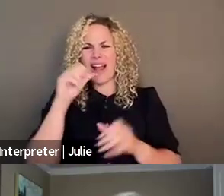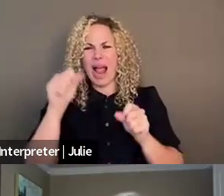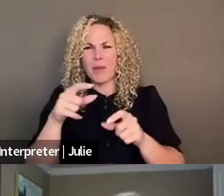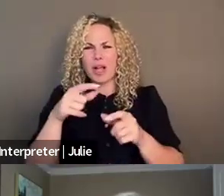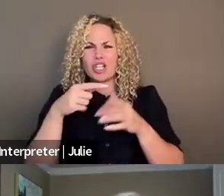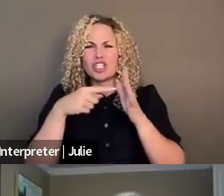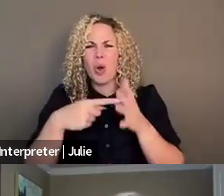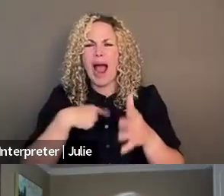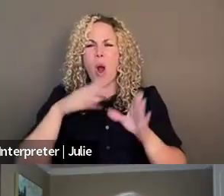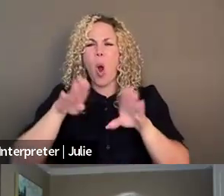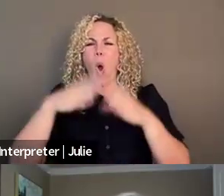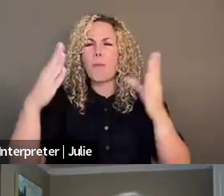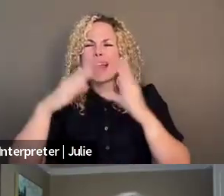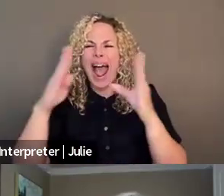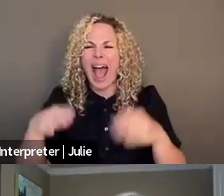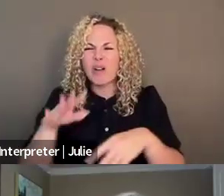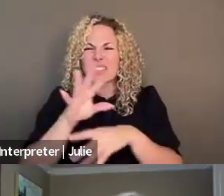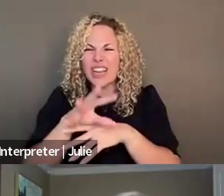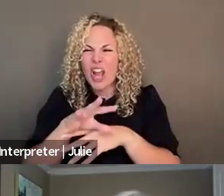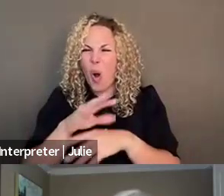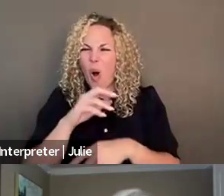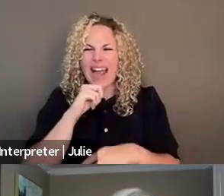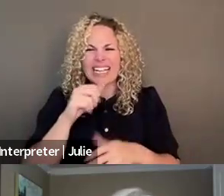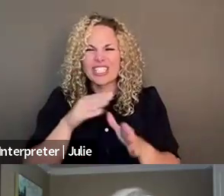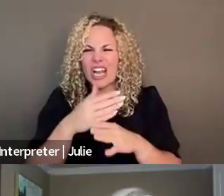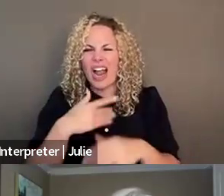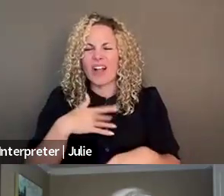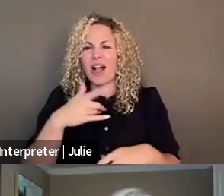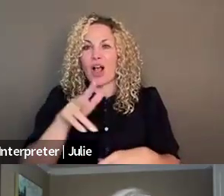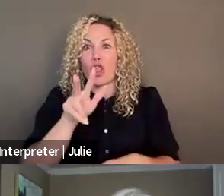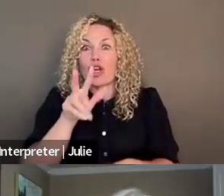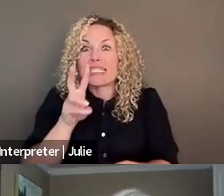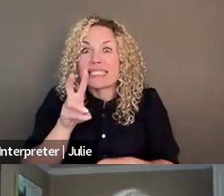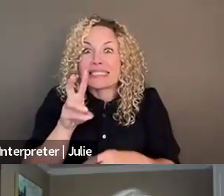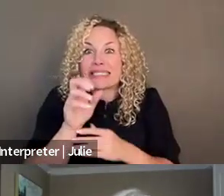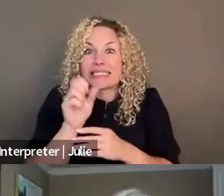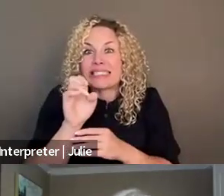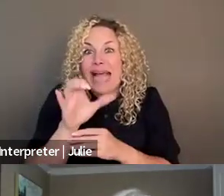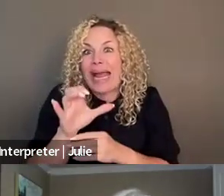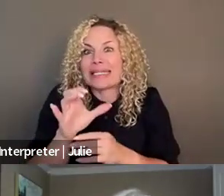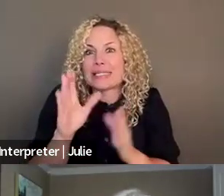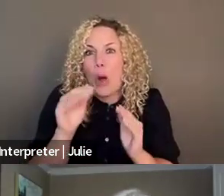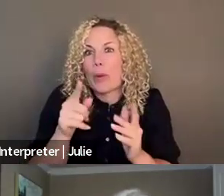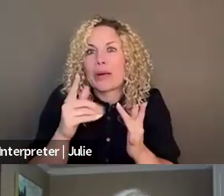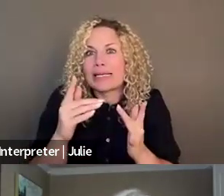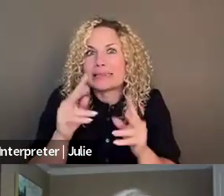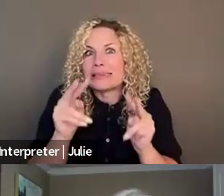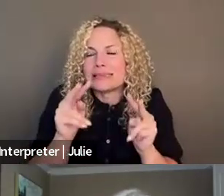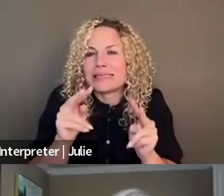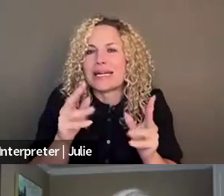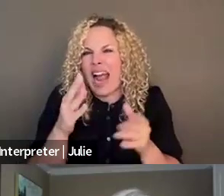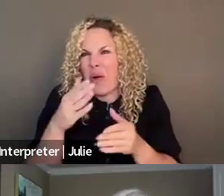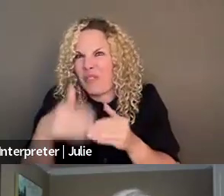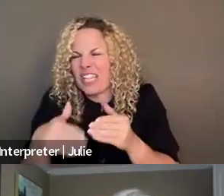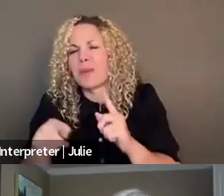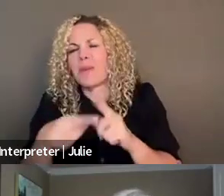open house video, and I wonder if it'll work this time. I think folks can spare the 36 seconds long that it is to share with everyone. So I'm going to share